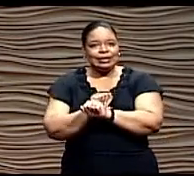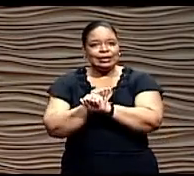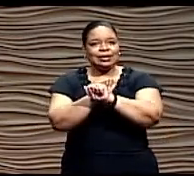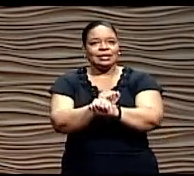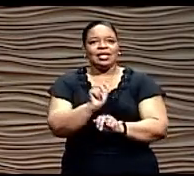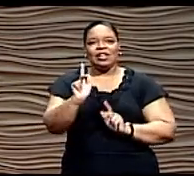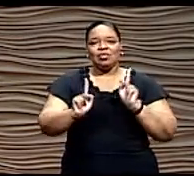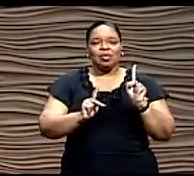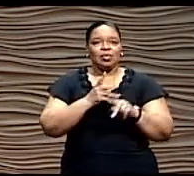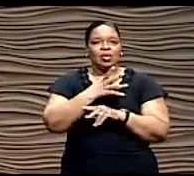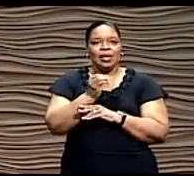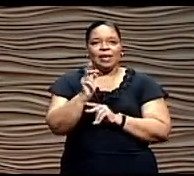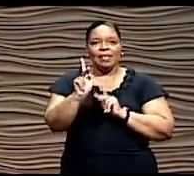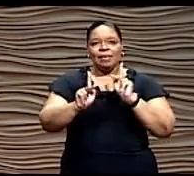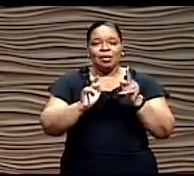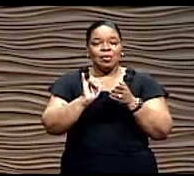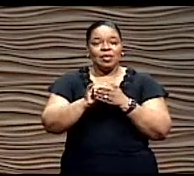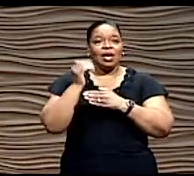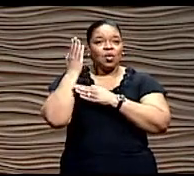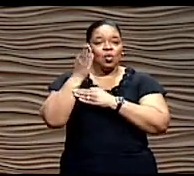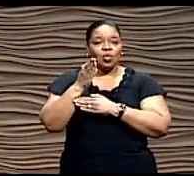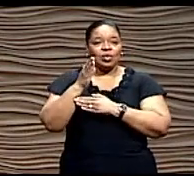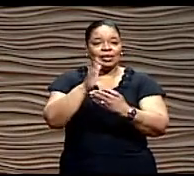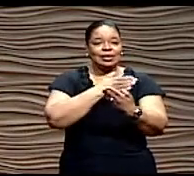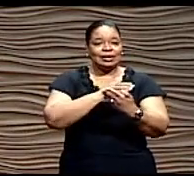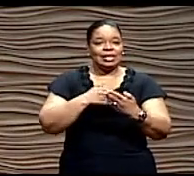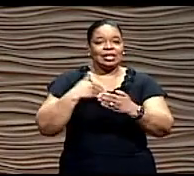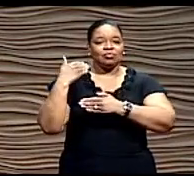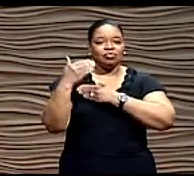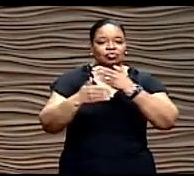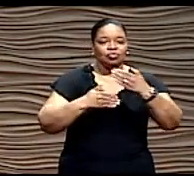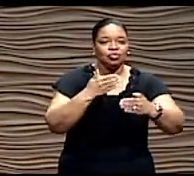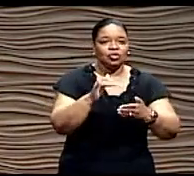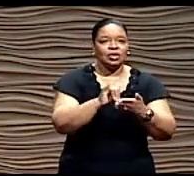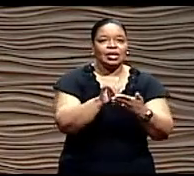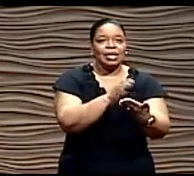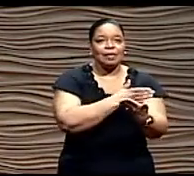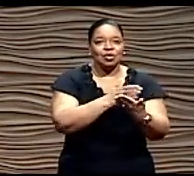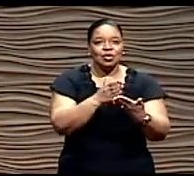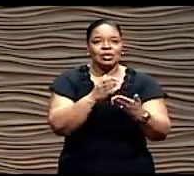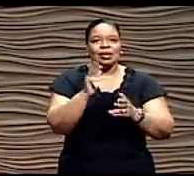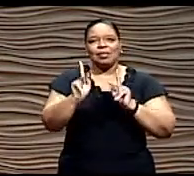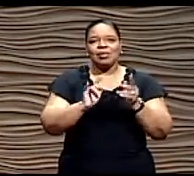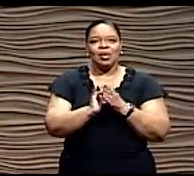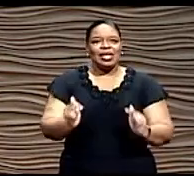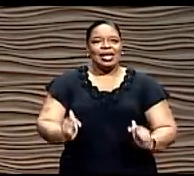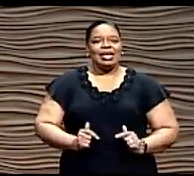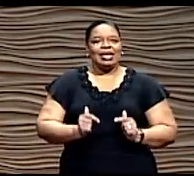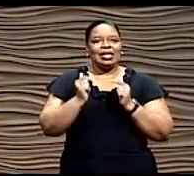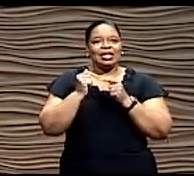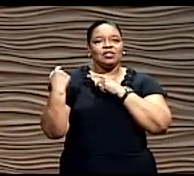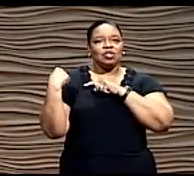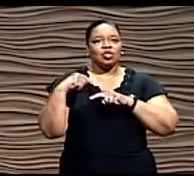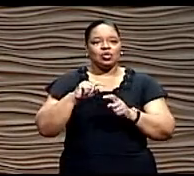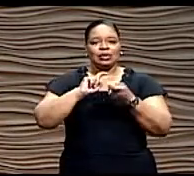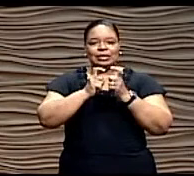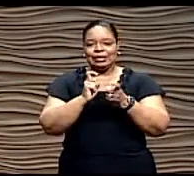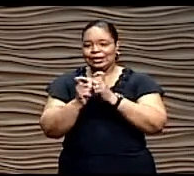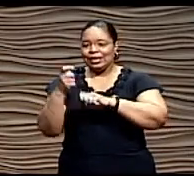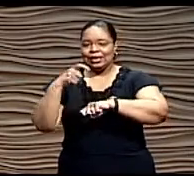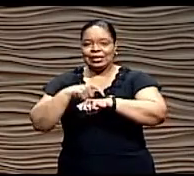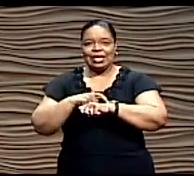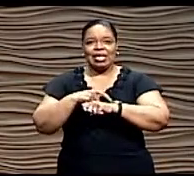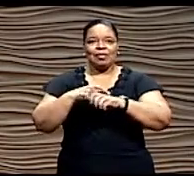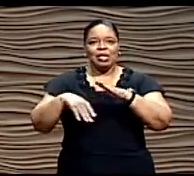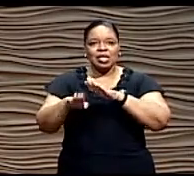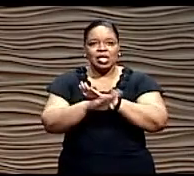those that would pass that music down, to those that would live in Reconstruction and under black codes